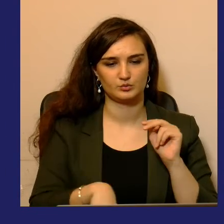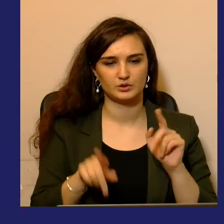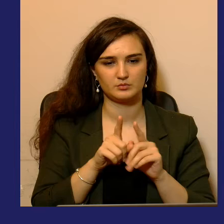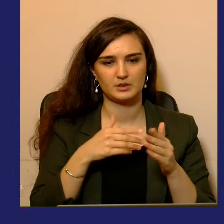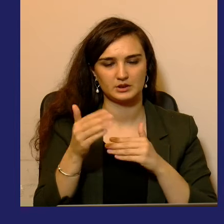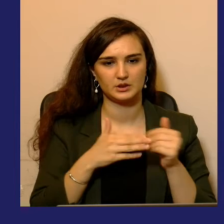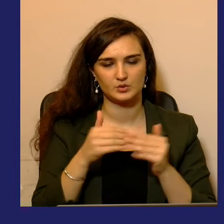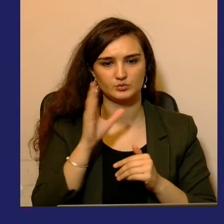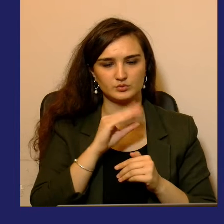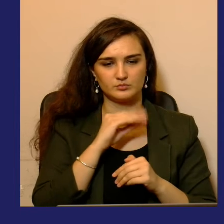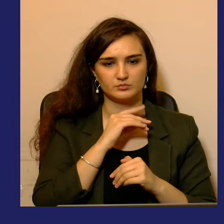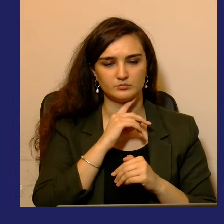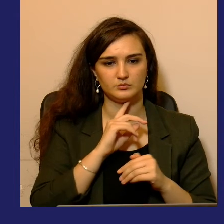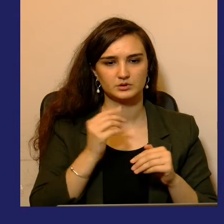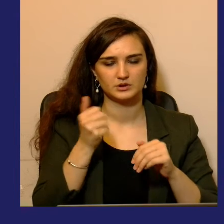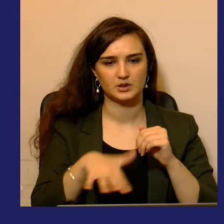opposition party known as the PAN.